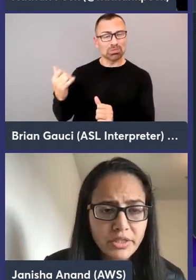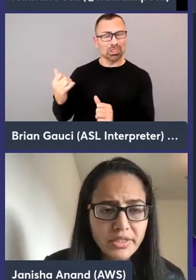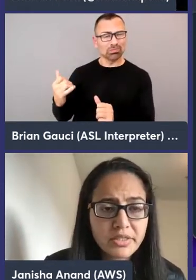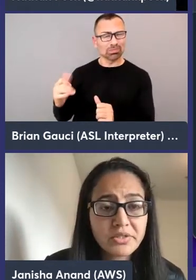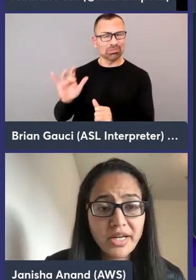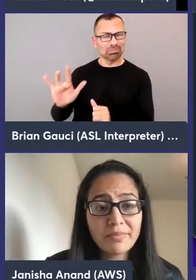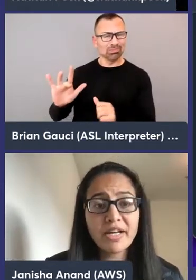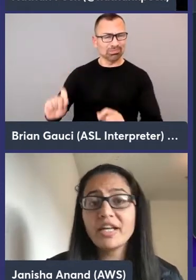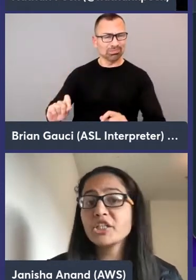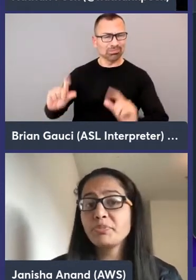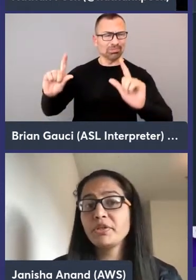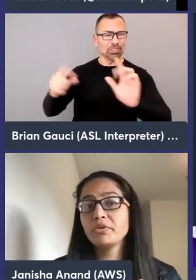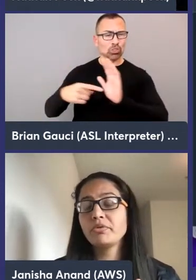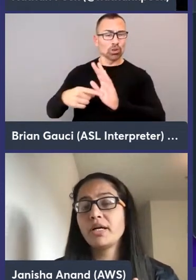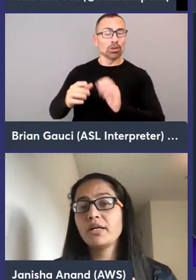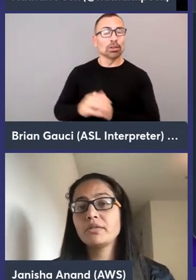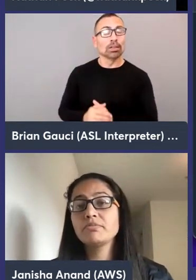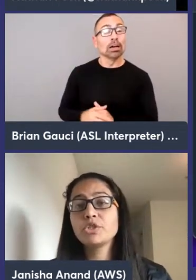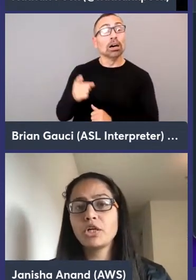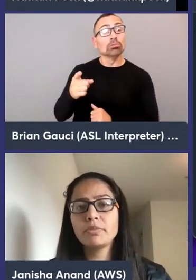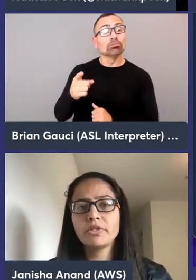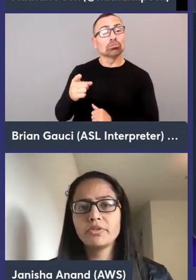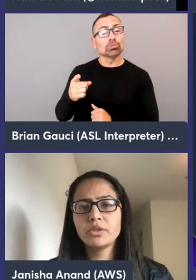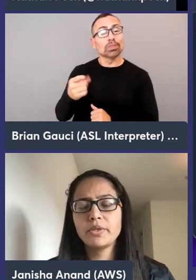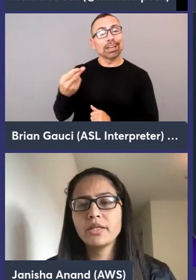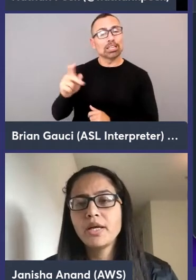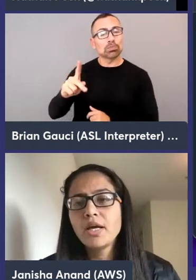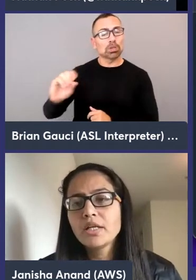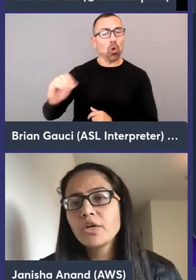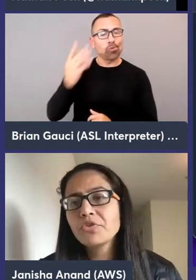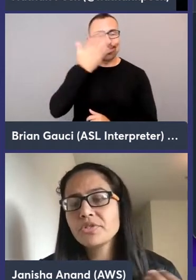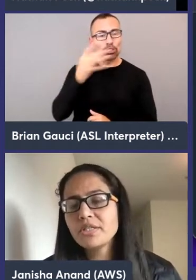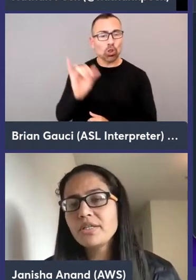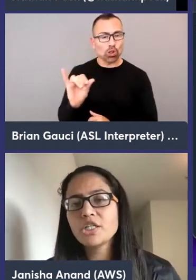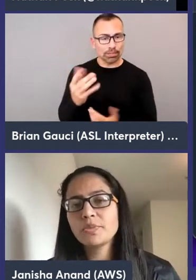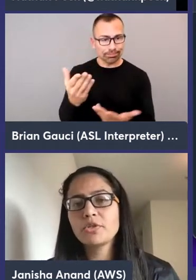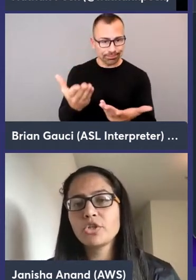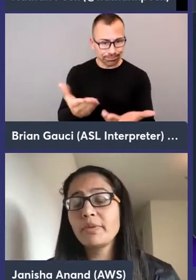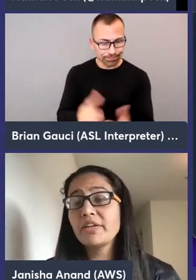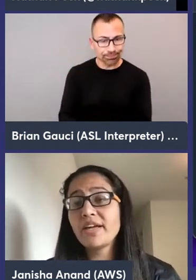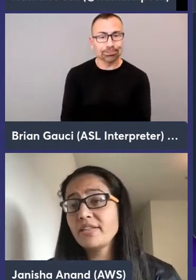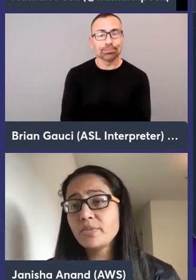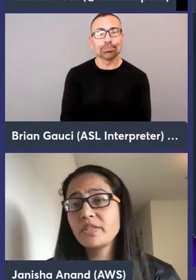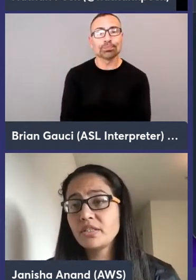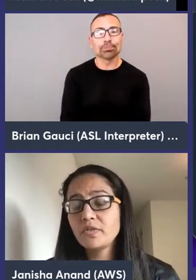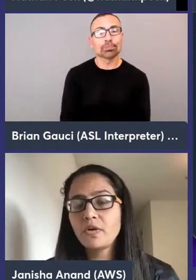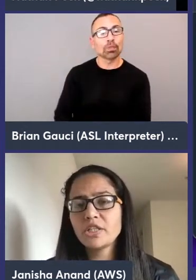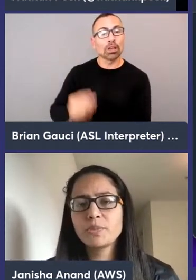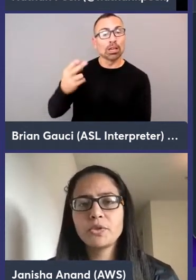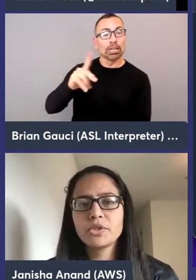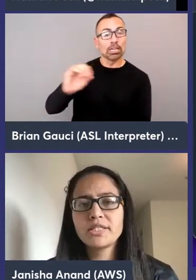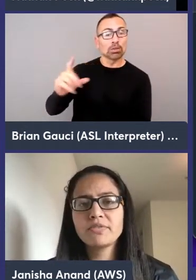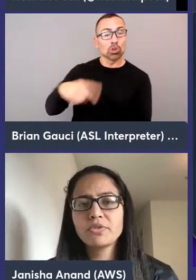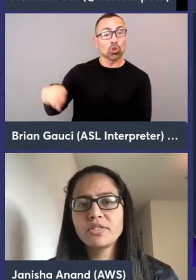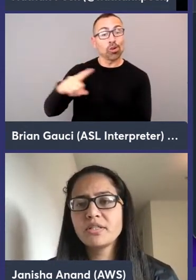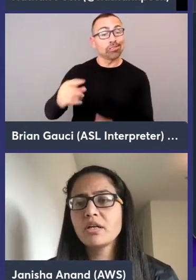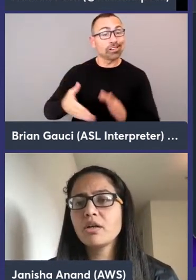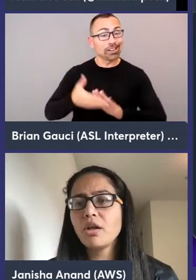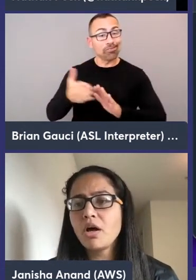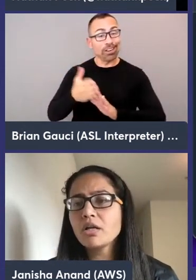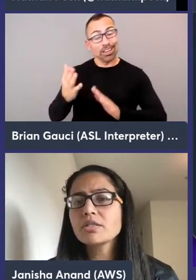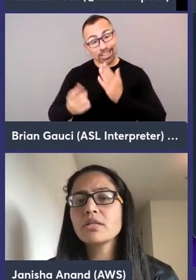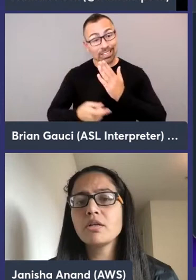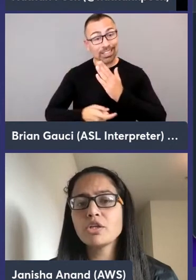switch gears and describe that HPO job here real quick. Now, if you see the HPO job, and I ran this with the default HPO trials, and if you see there